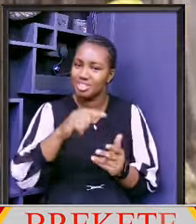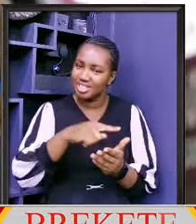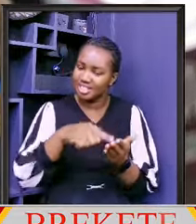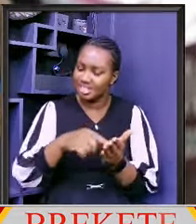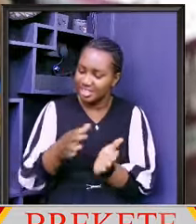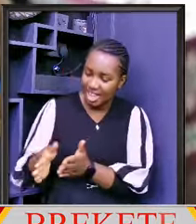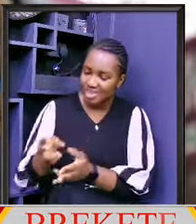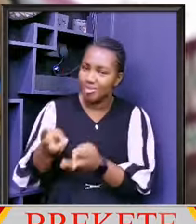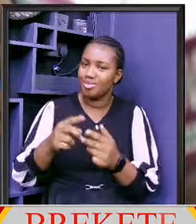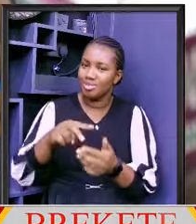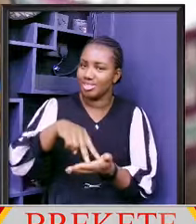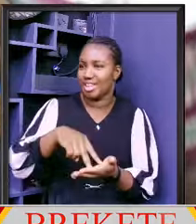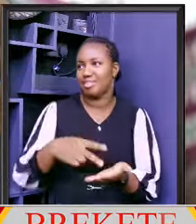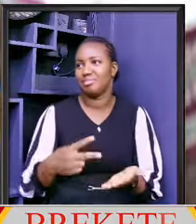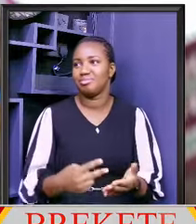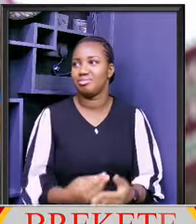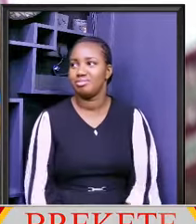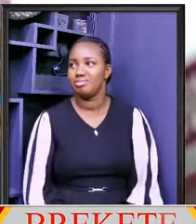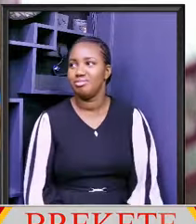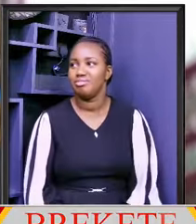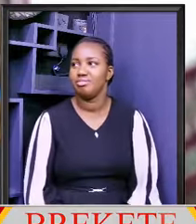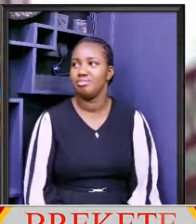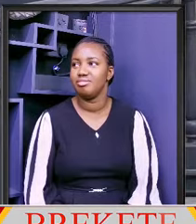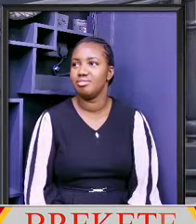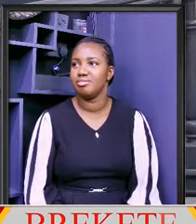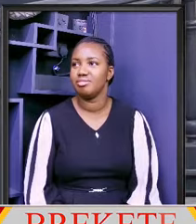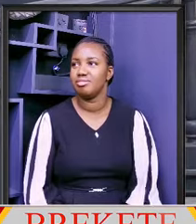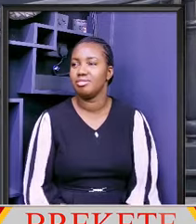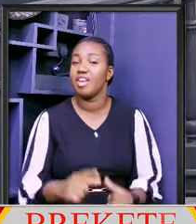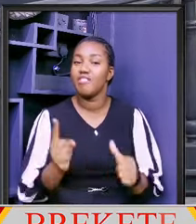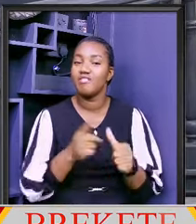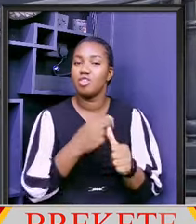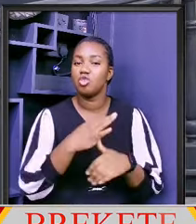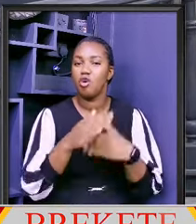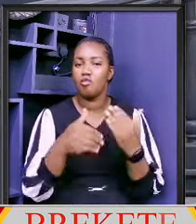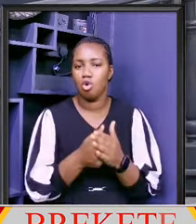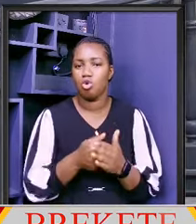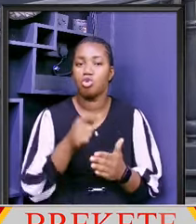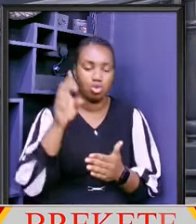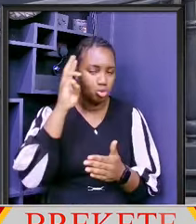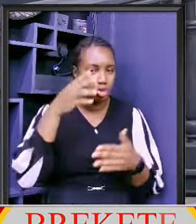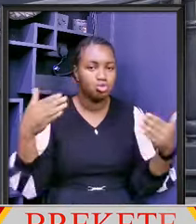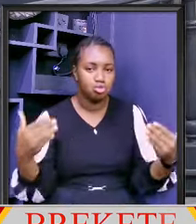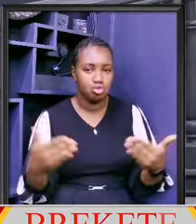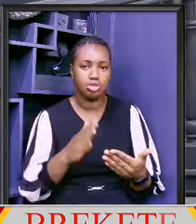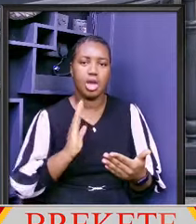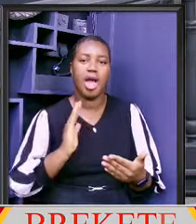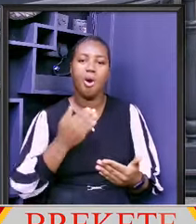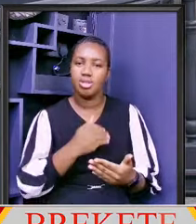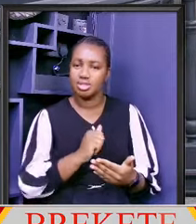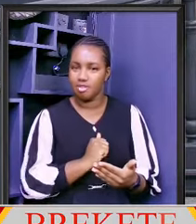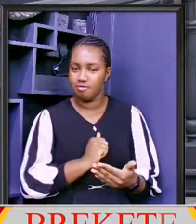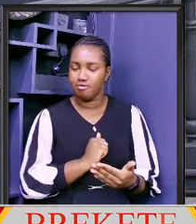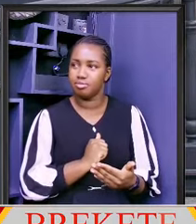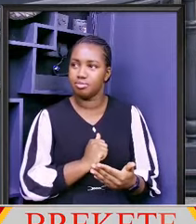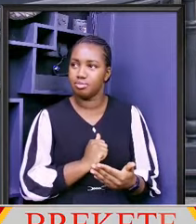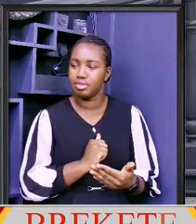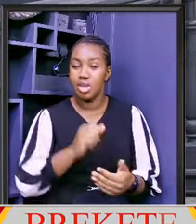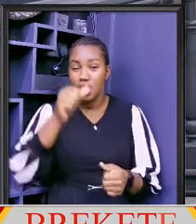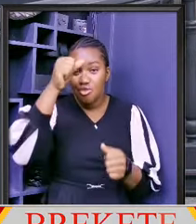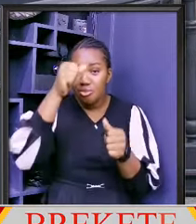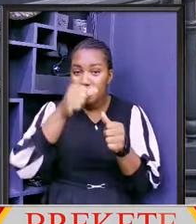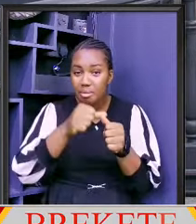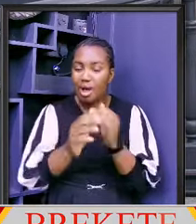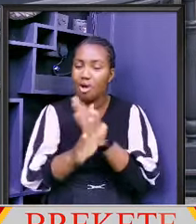where they talk, my chief. So first of all, we go introduce ourselves. Yes.